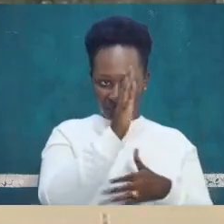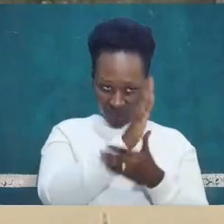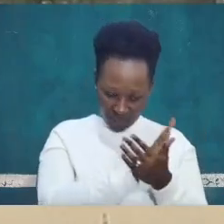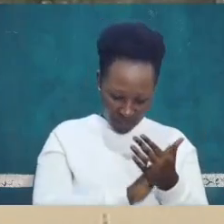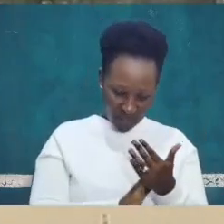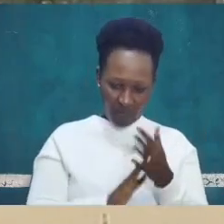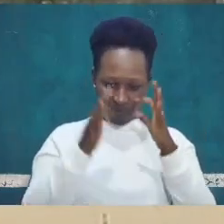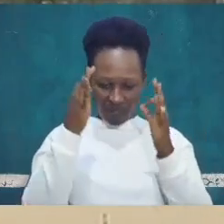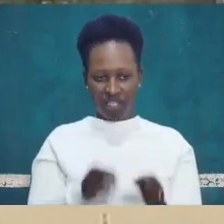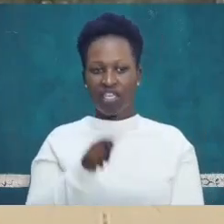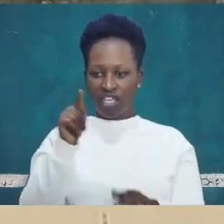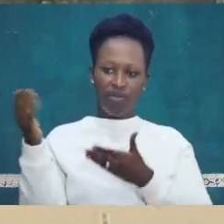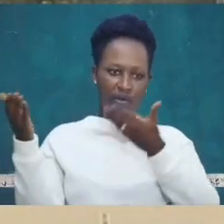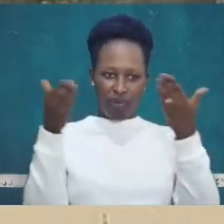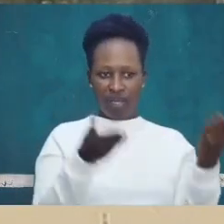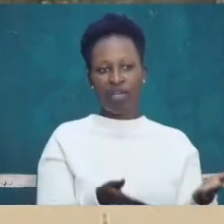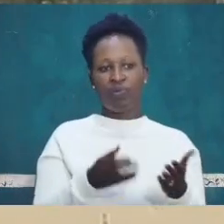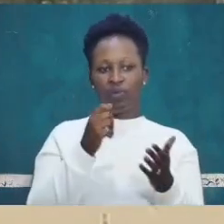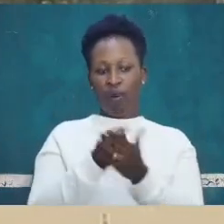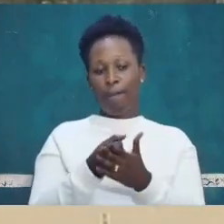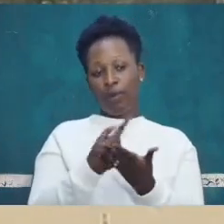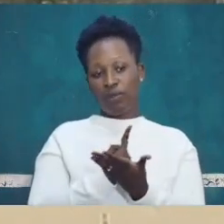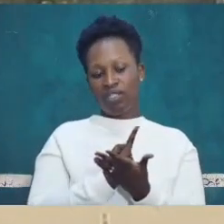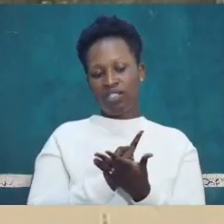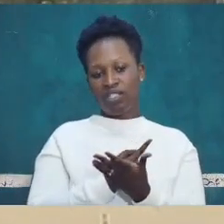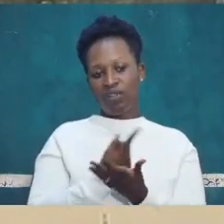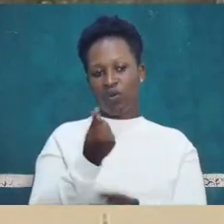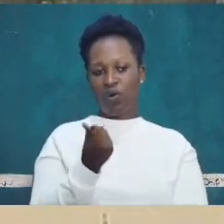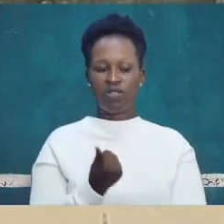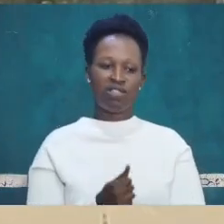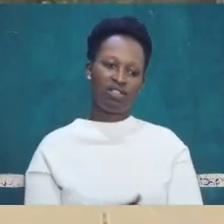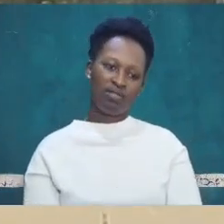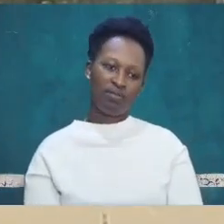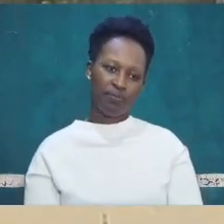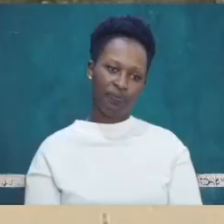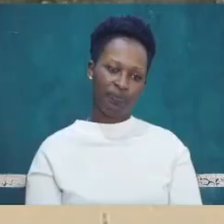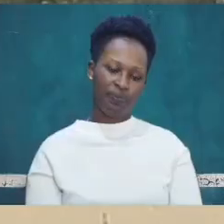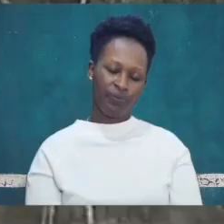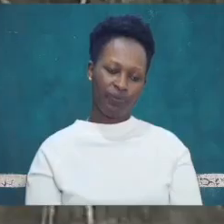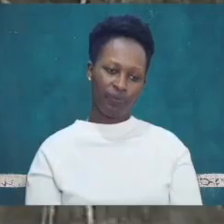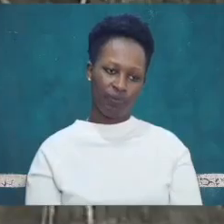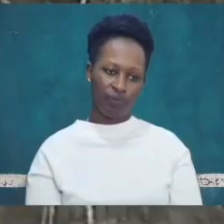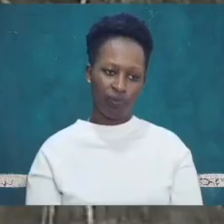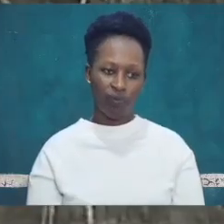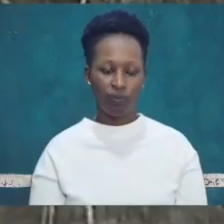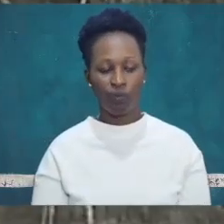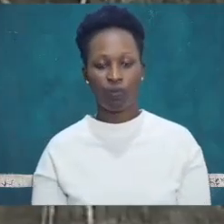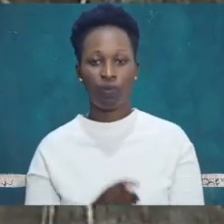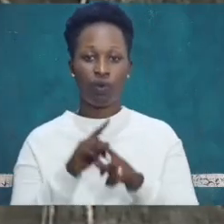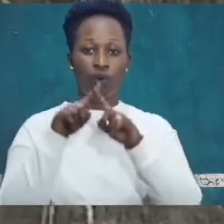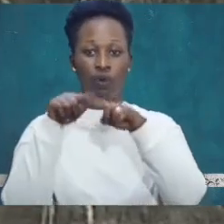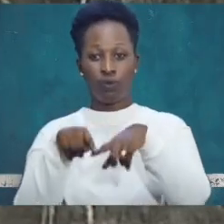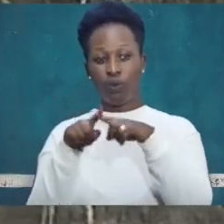opportunity cost. So you must say this simple relationship: due to limited resources, due